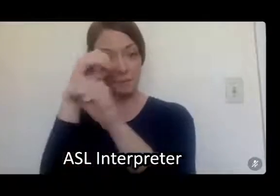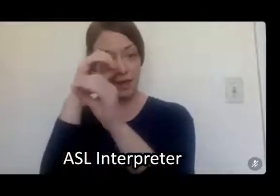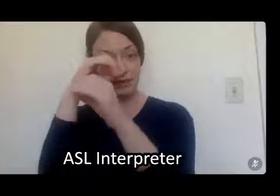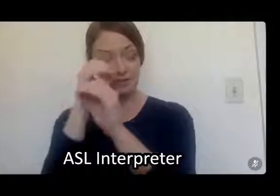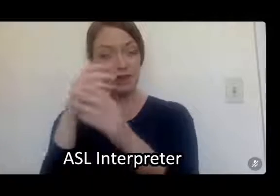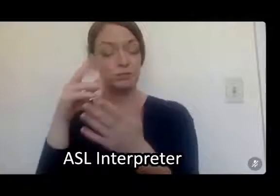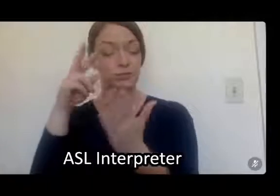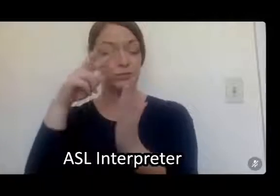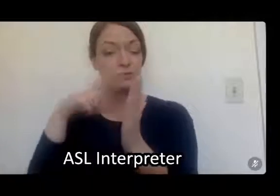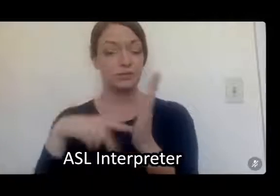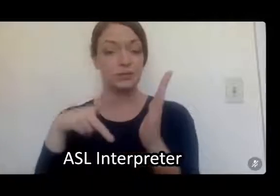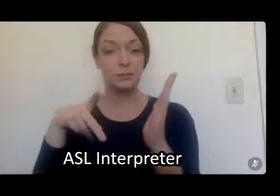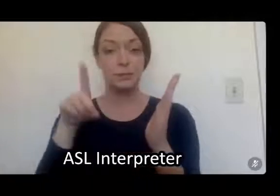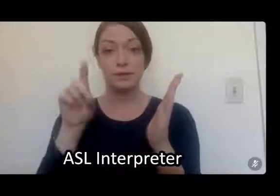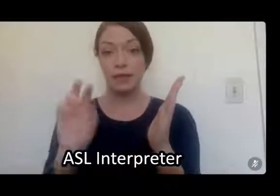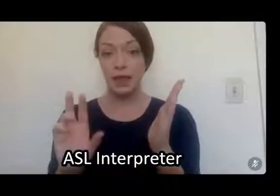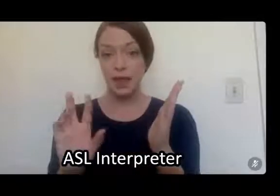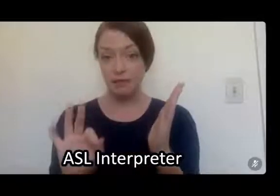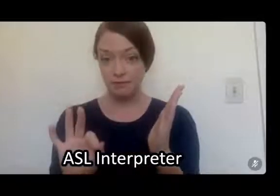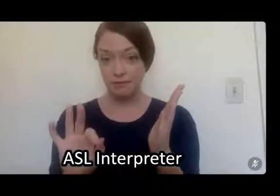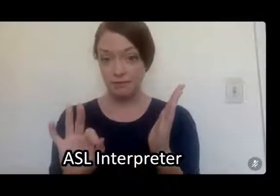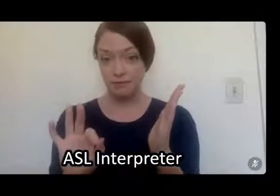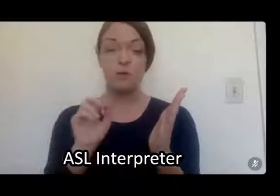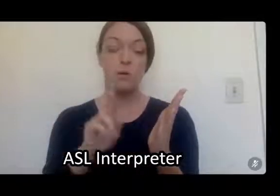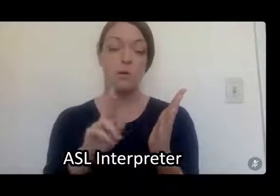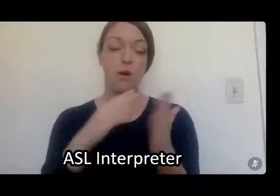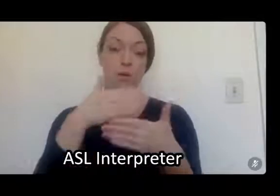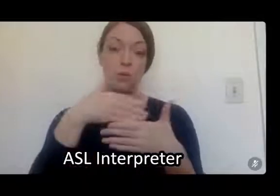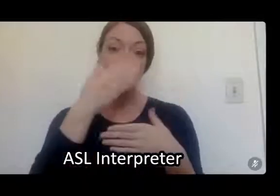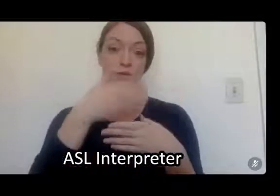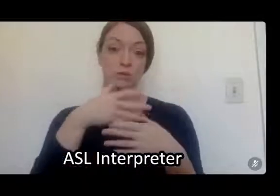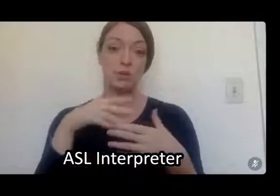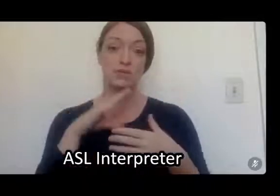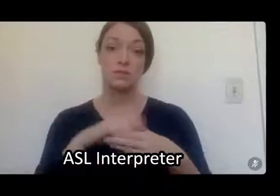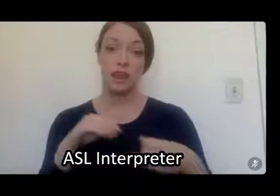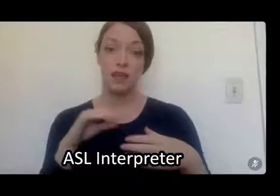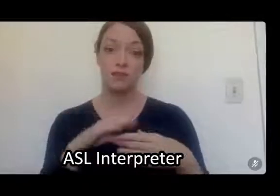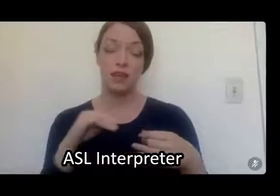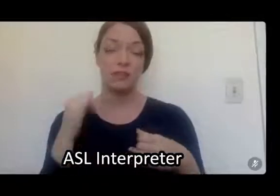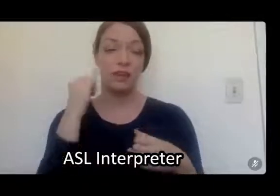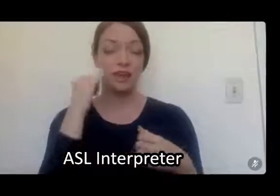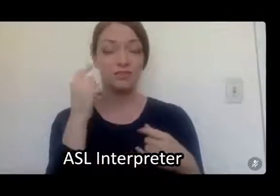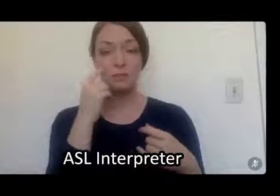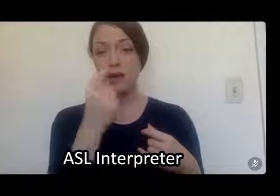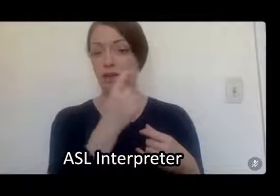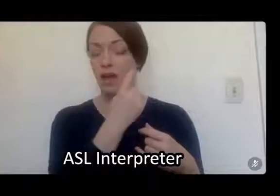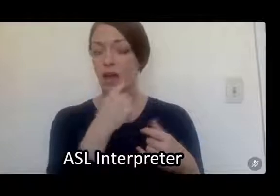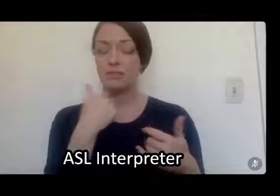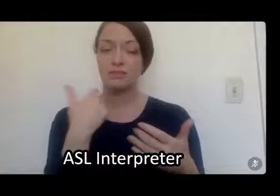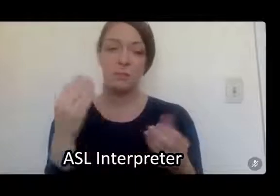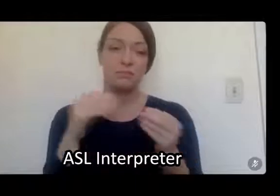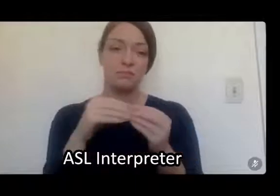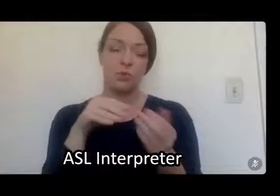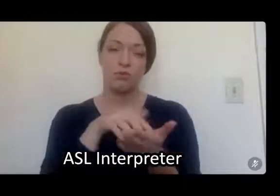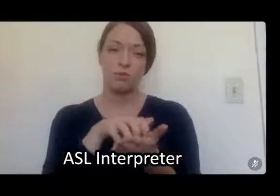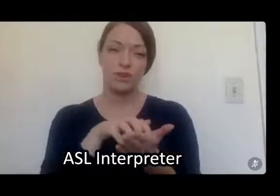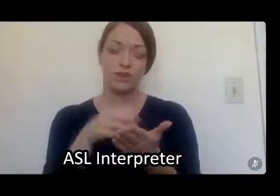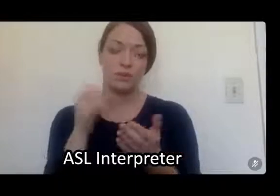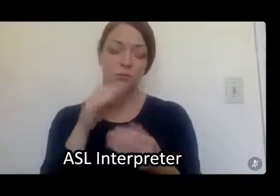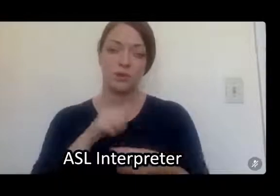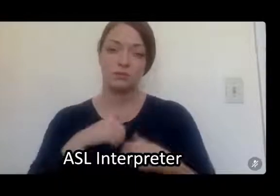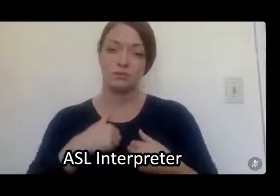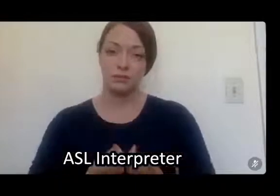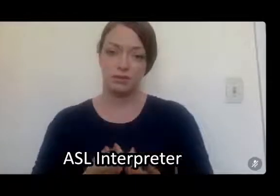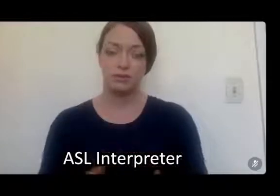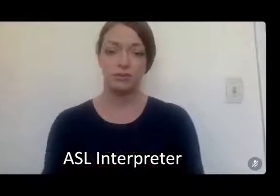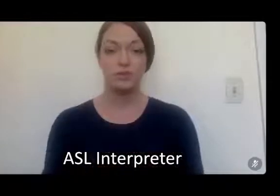PDFs, or I'll use Windows Narrator to read them out to me if my eyes aren't doing so well that day.